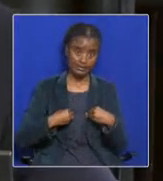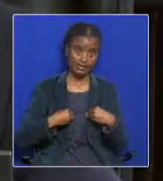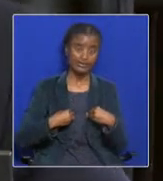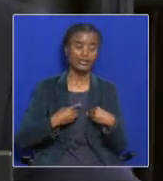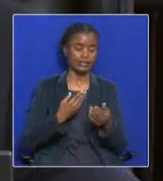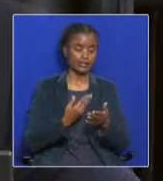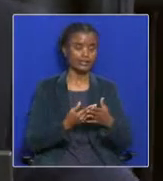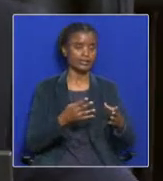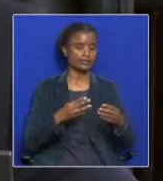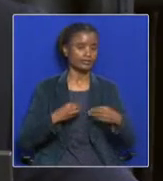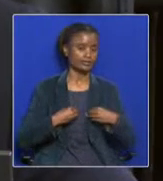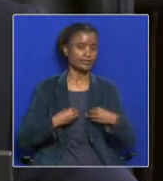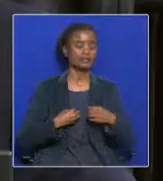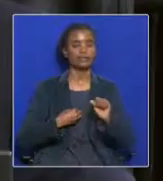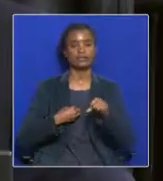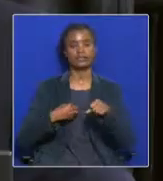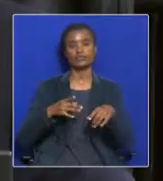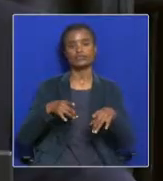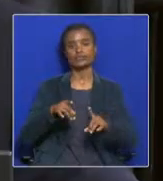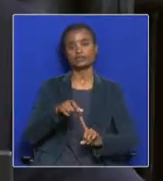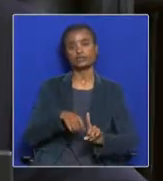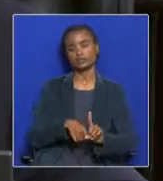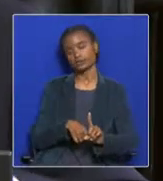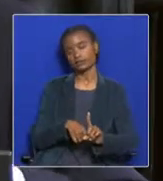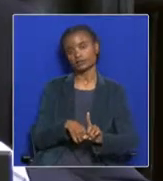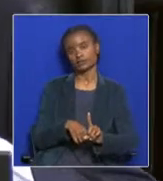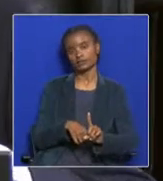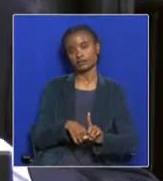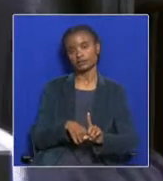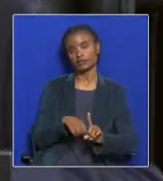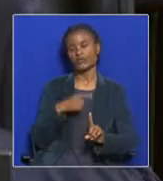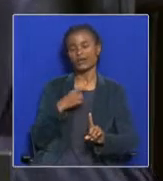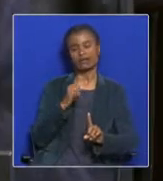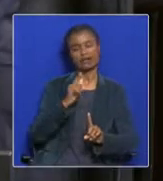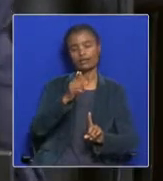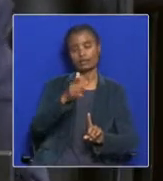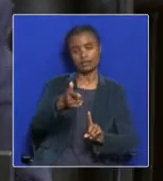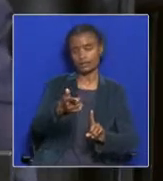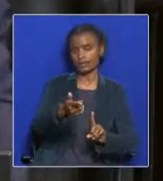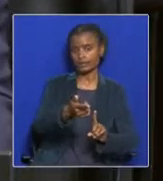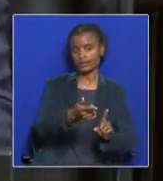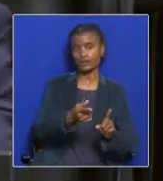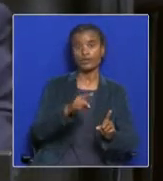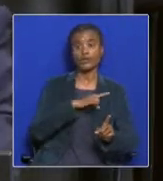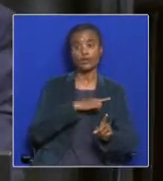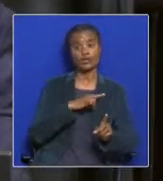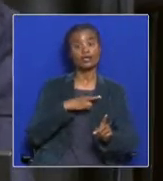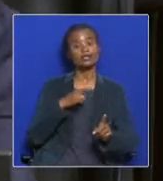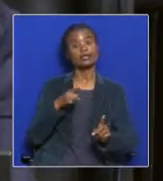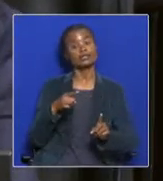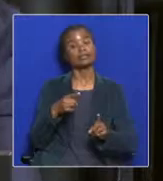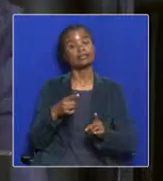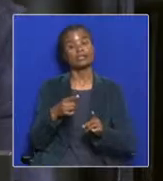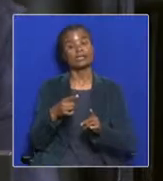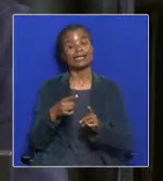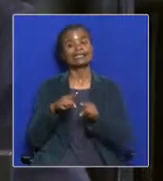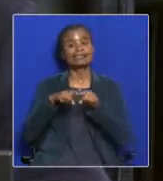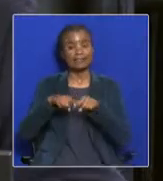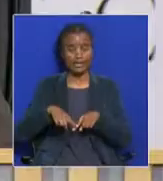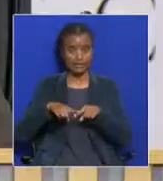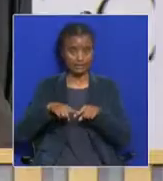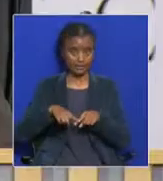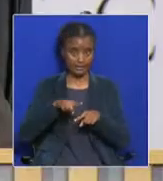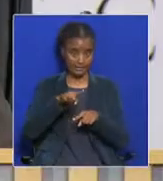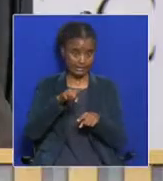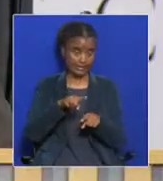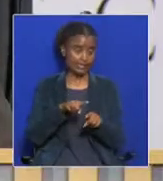That's something we will weigh down the line. Indeed. Yes. So she accepts that subjectively those were your reasons, Yes. but not necessarily say